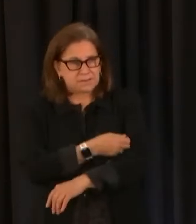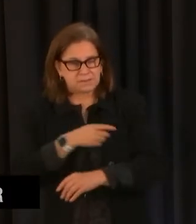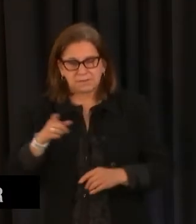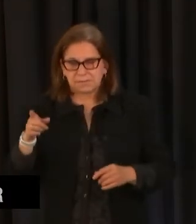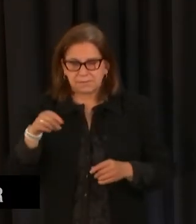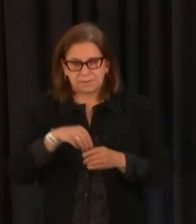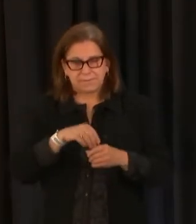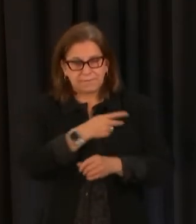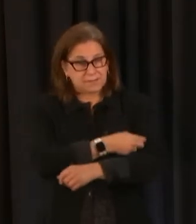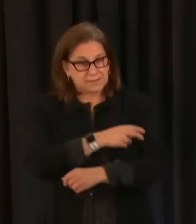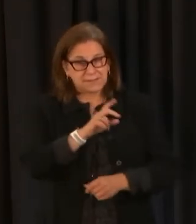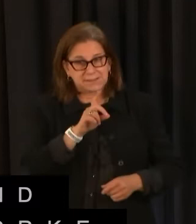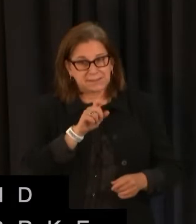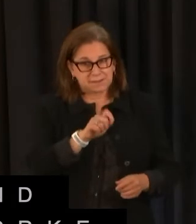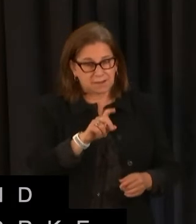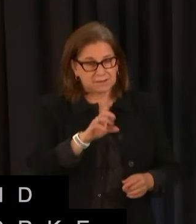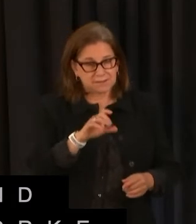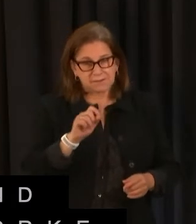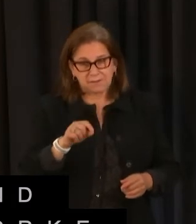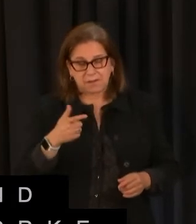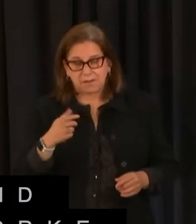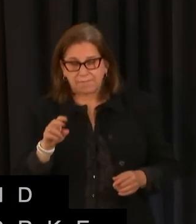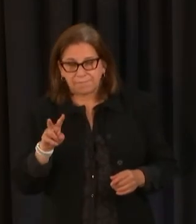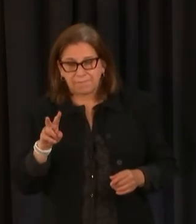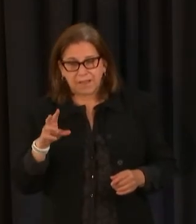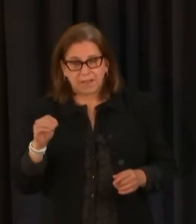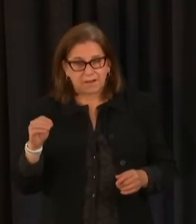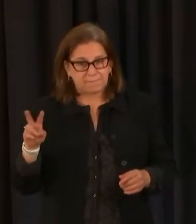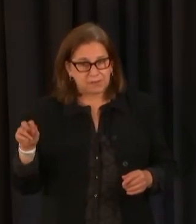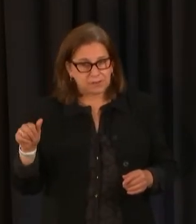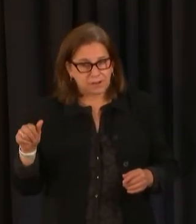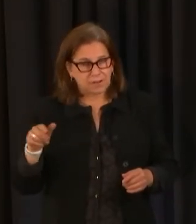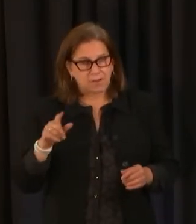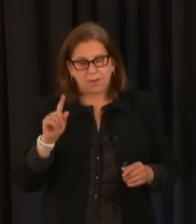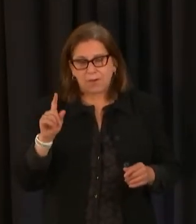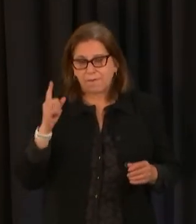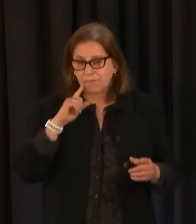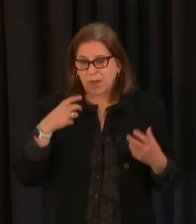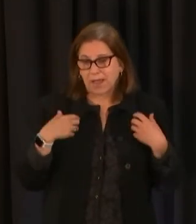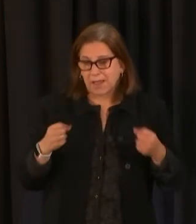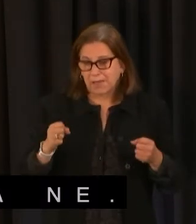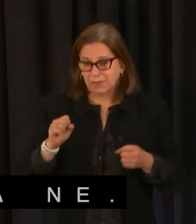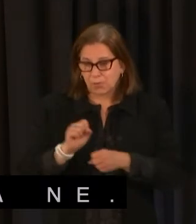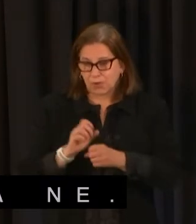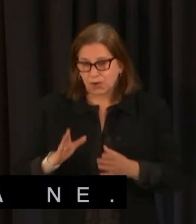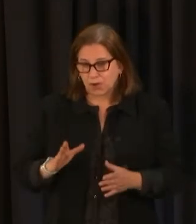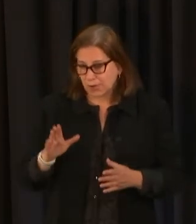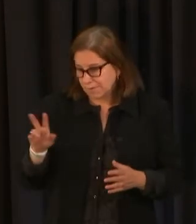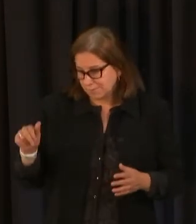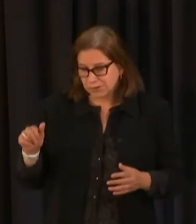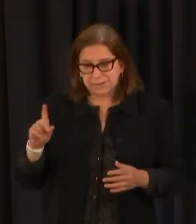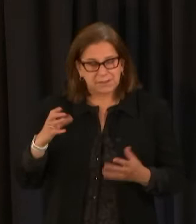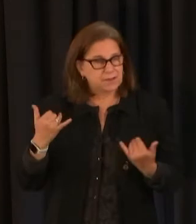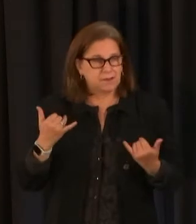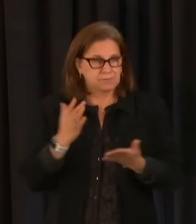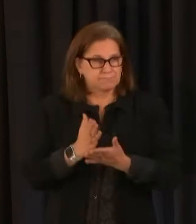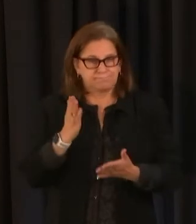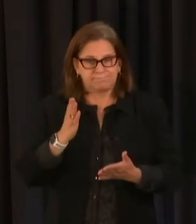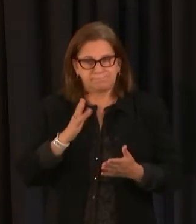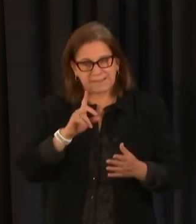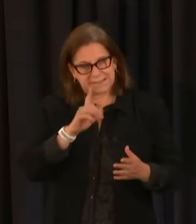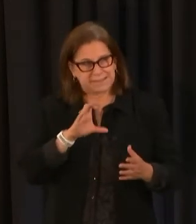a new DC health policy. Could you confirm this policy? Is DC Health only